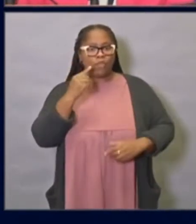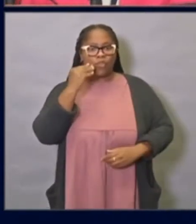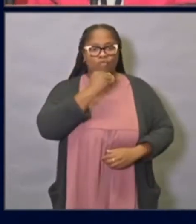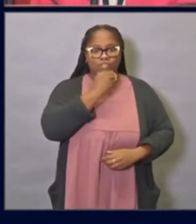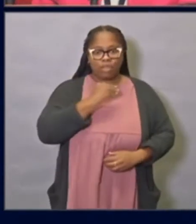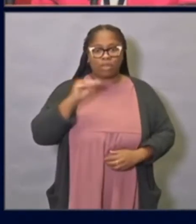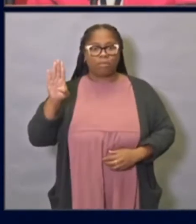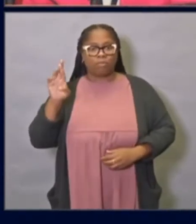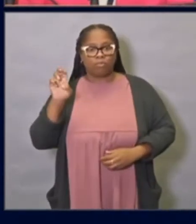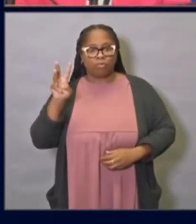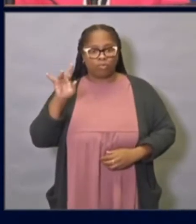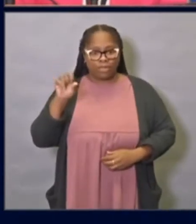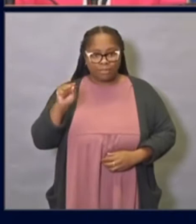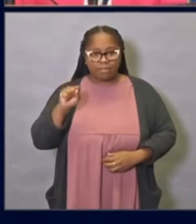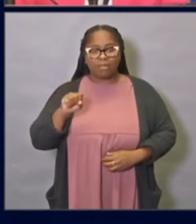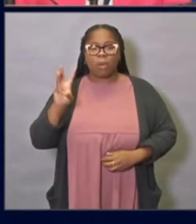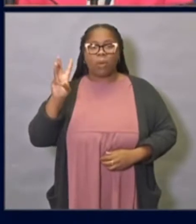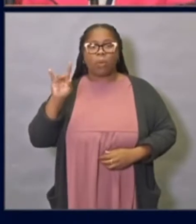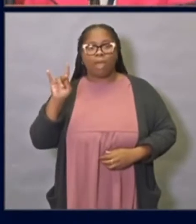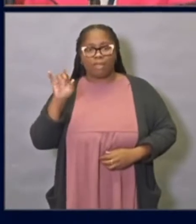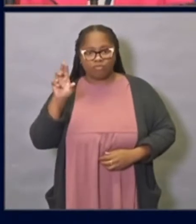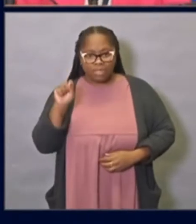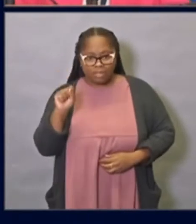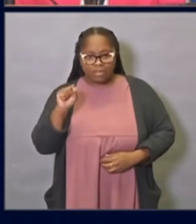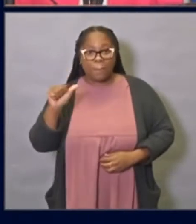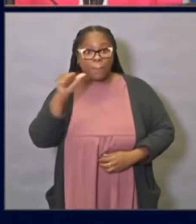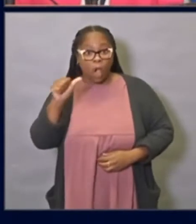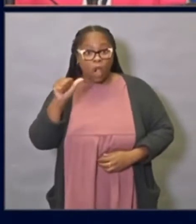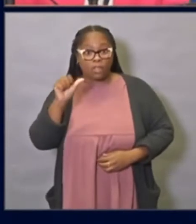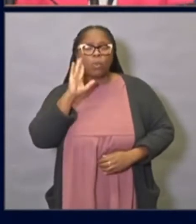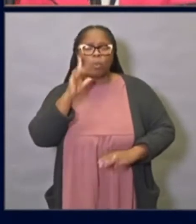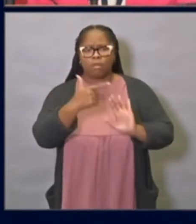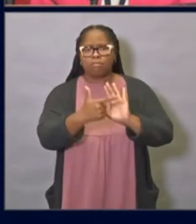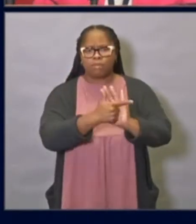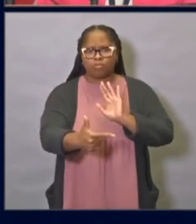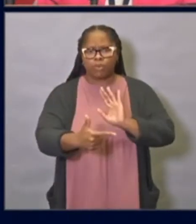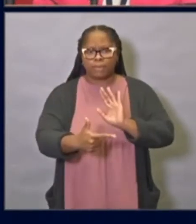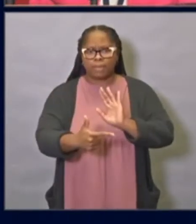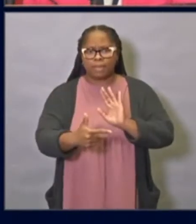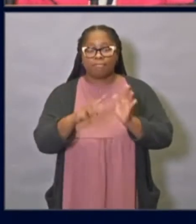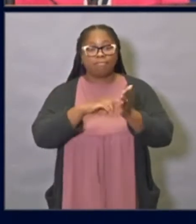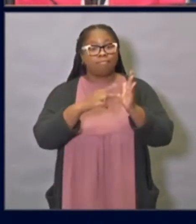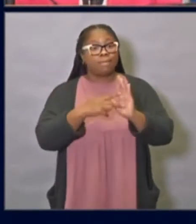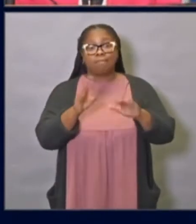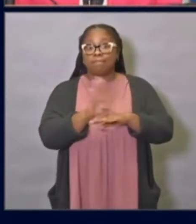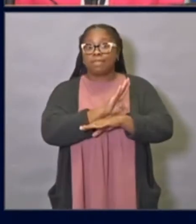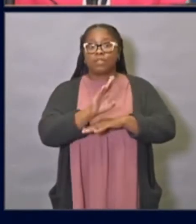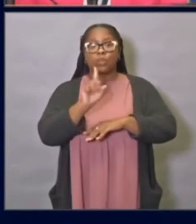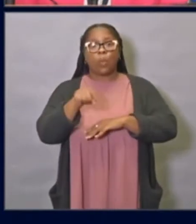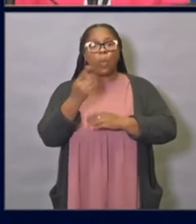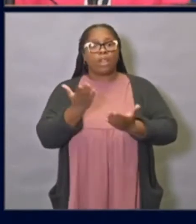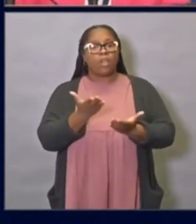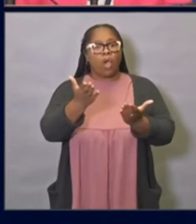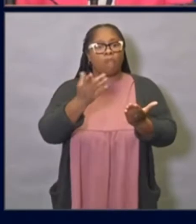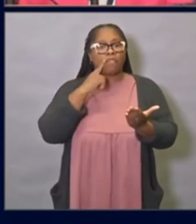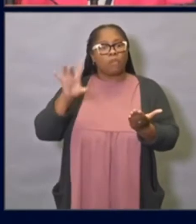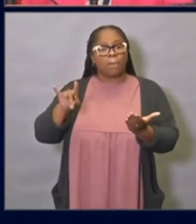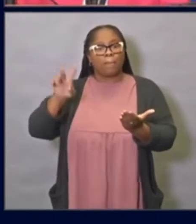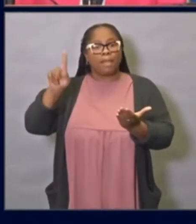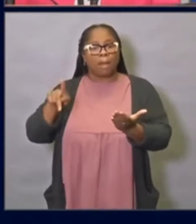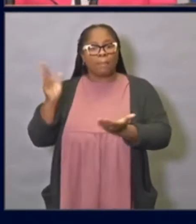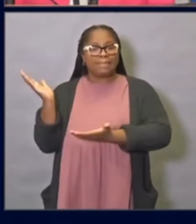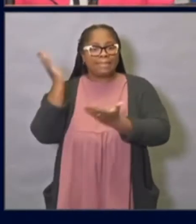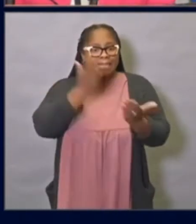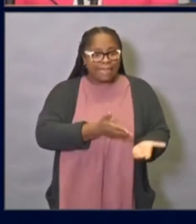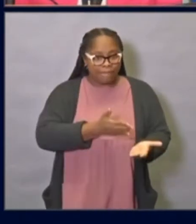breweries, wineries, and bars will be prohibited, and these businesses will only be able to offer pickup and